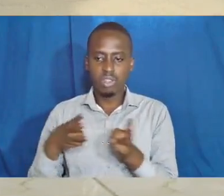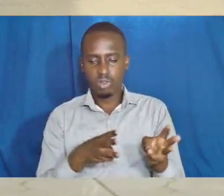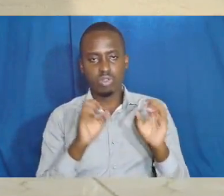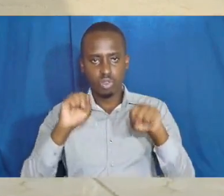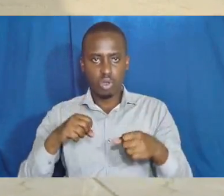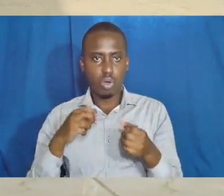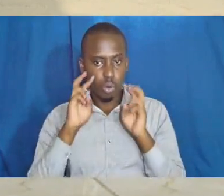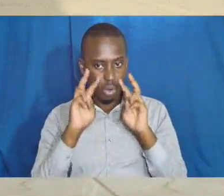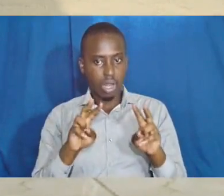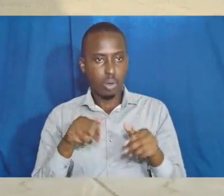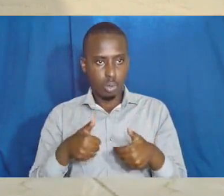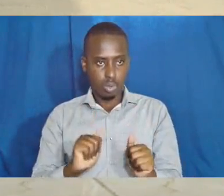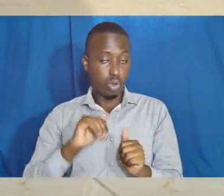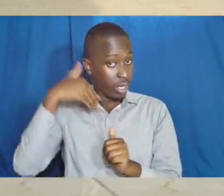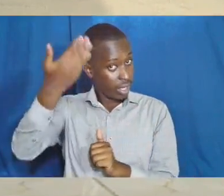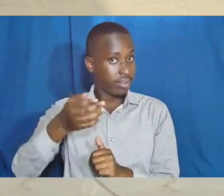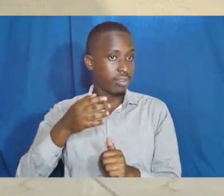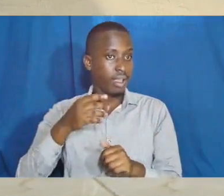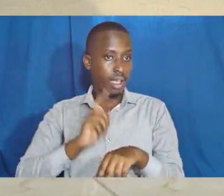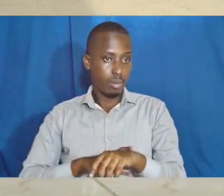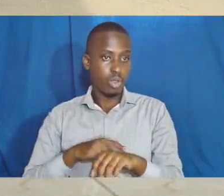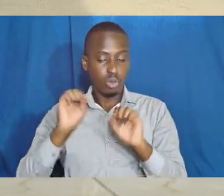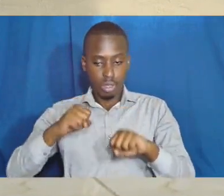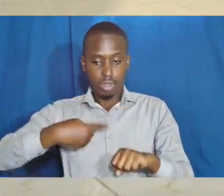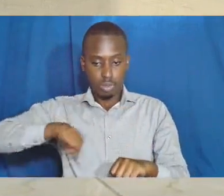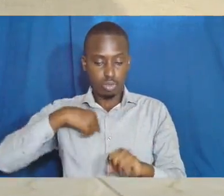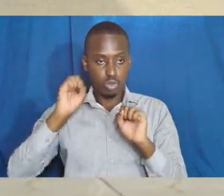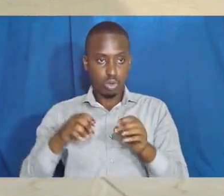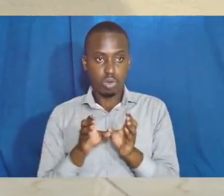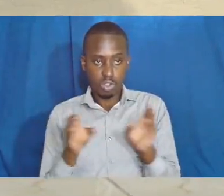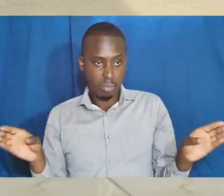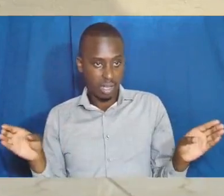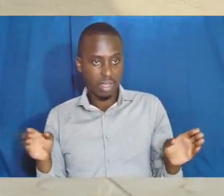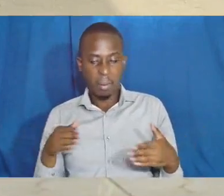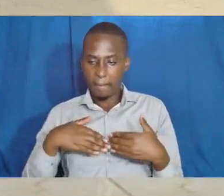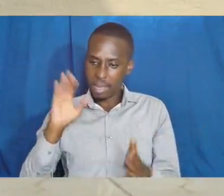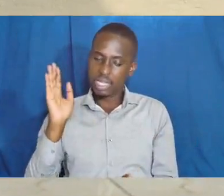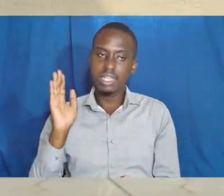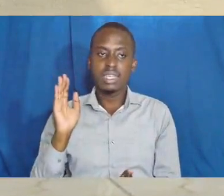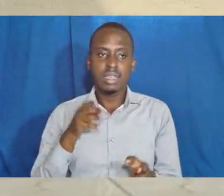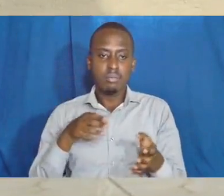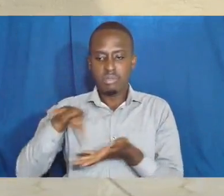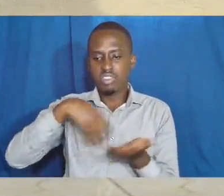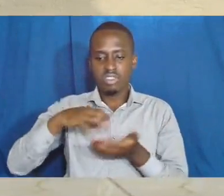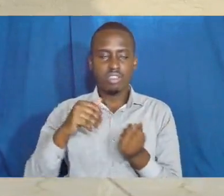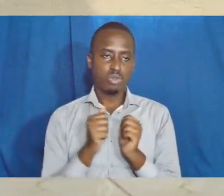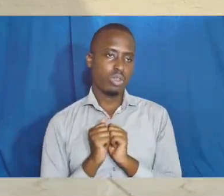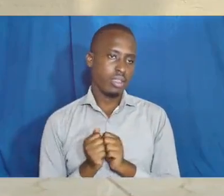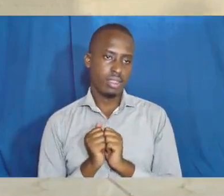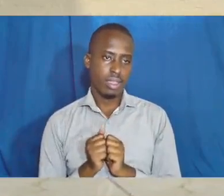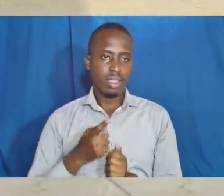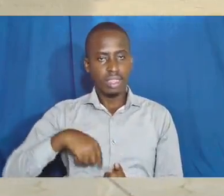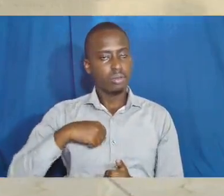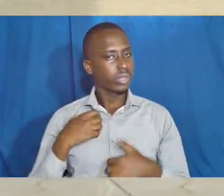we are going to look at next time. We will be separating very many mixtures together. So